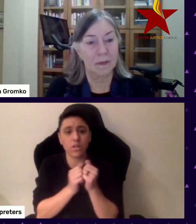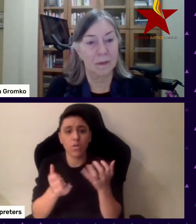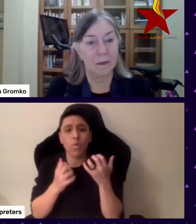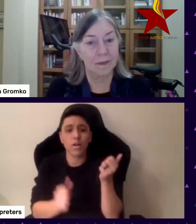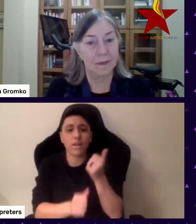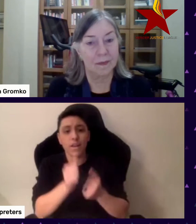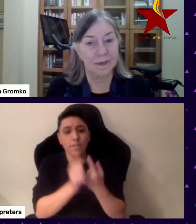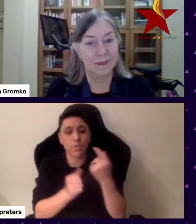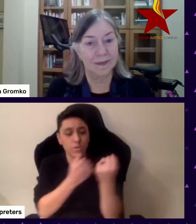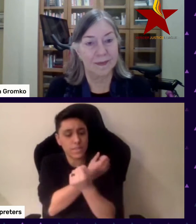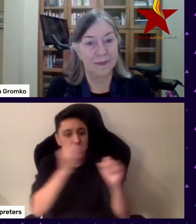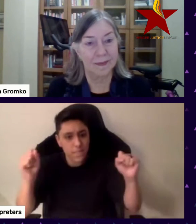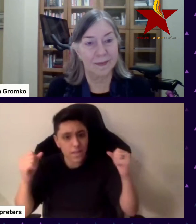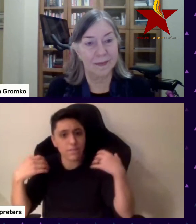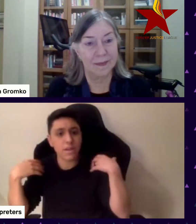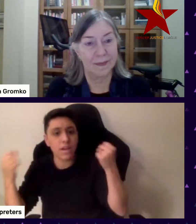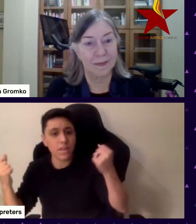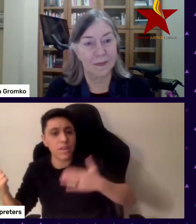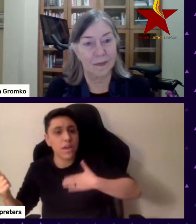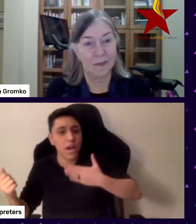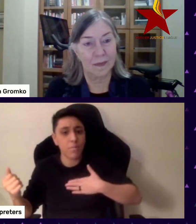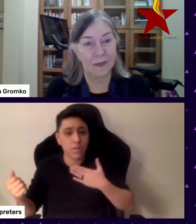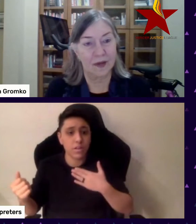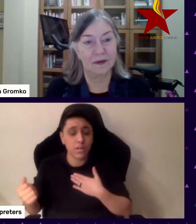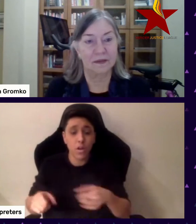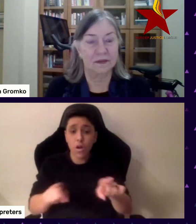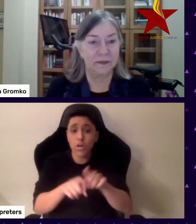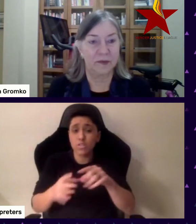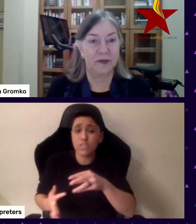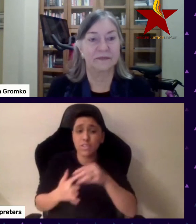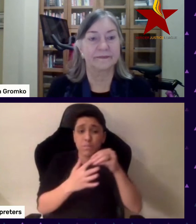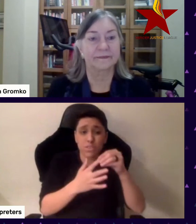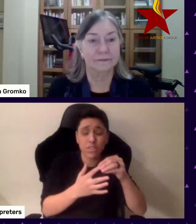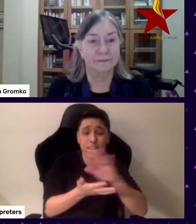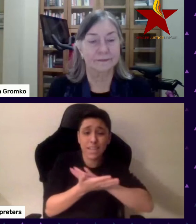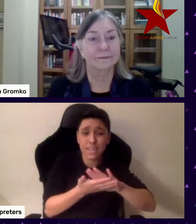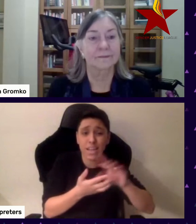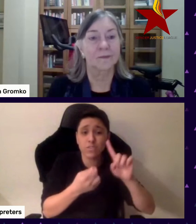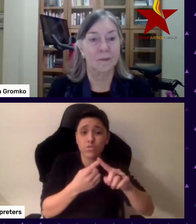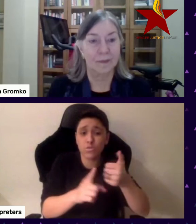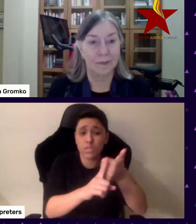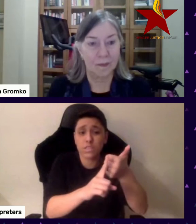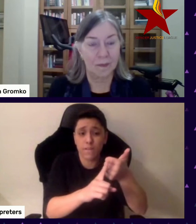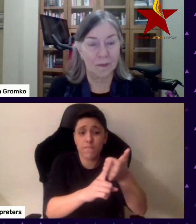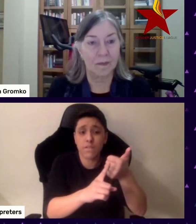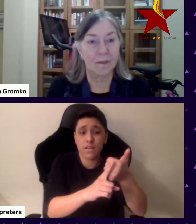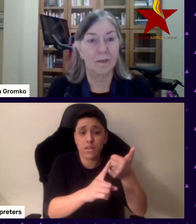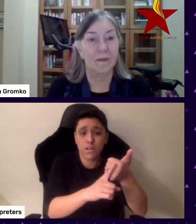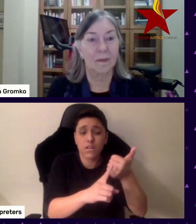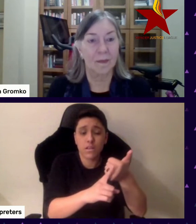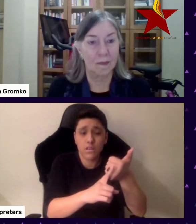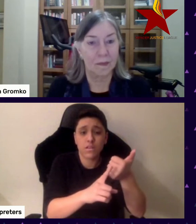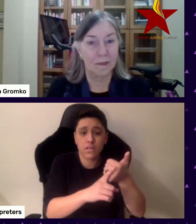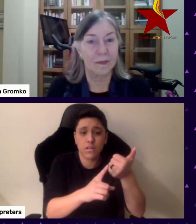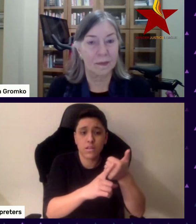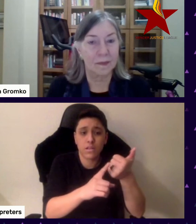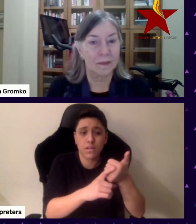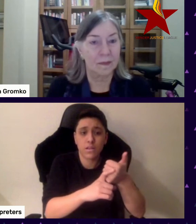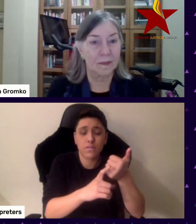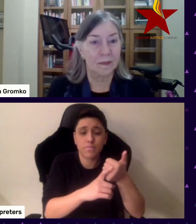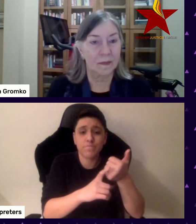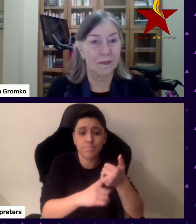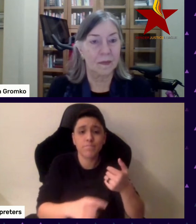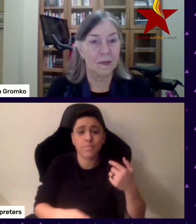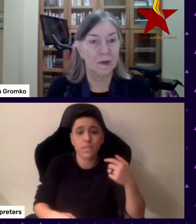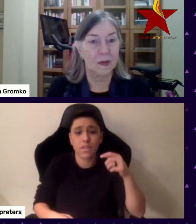happy. And especially be kind to yourself. Oh, good point. You know, we all beat up on ourselves more than